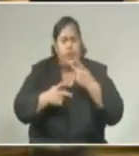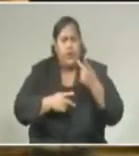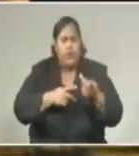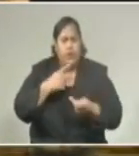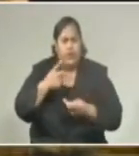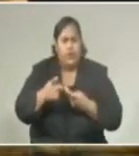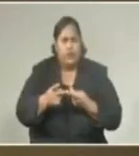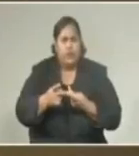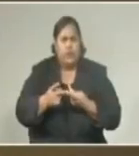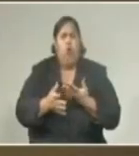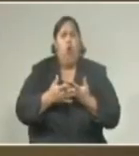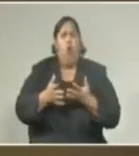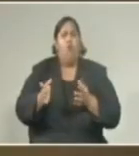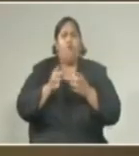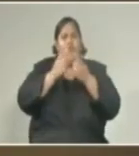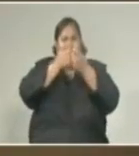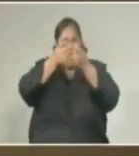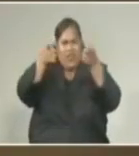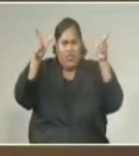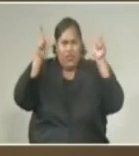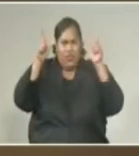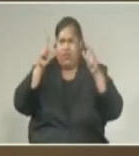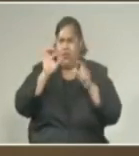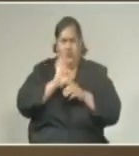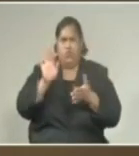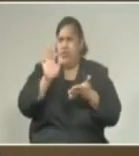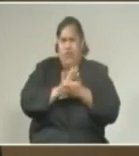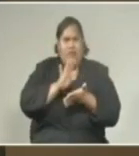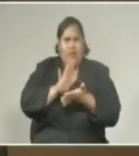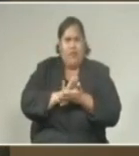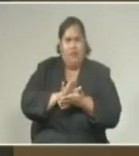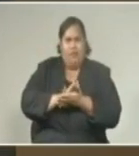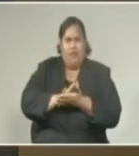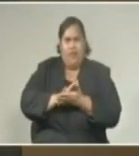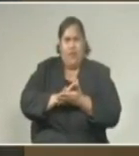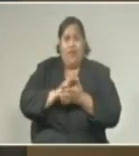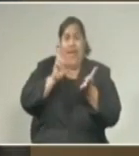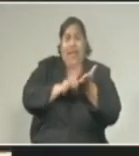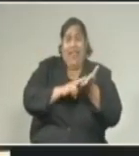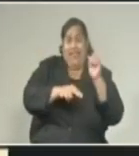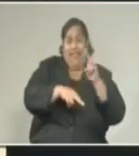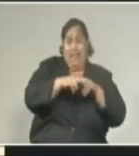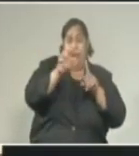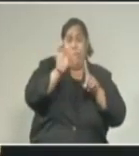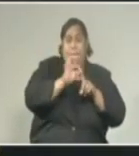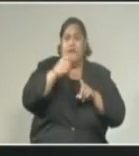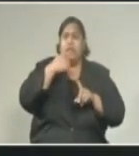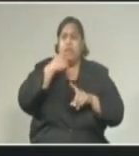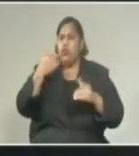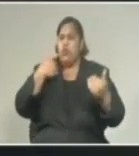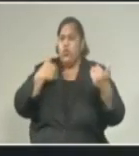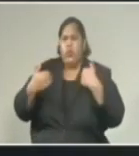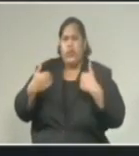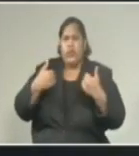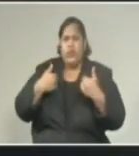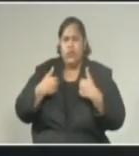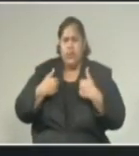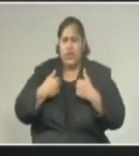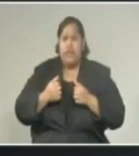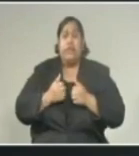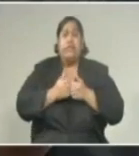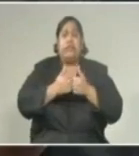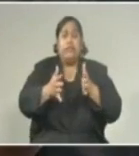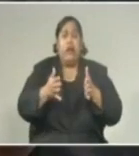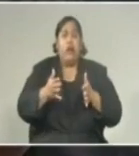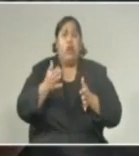Pal Ahluwalia and his wife. NFP leader Biman Prasad claims that the USP saga started when the